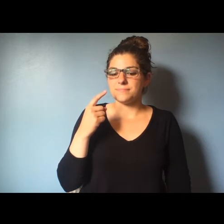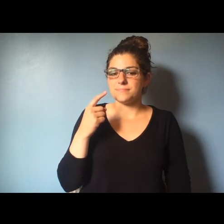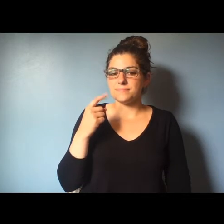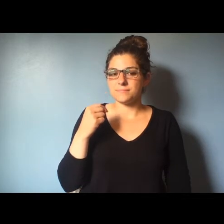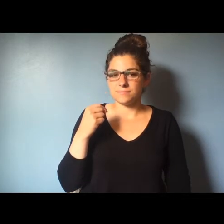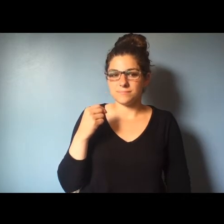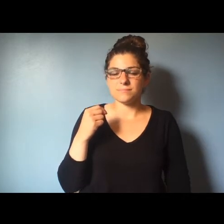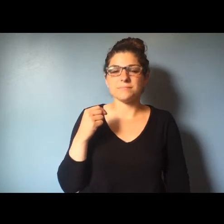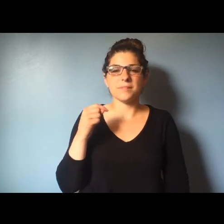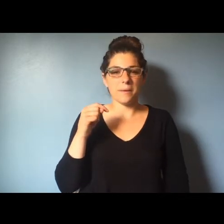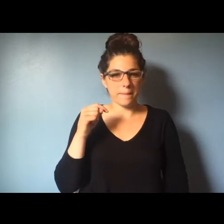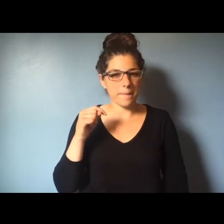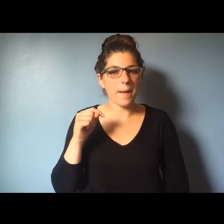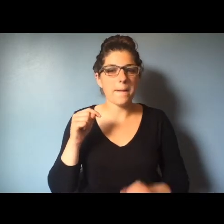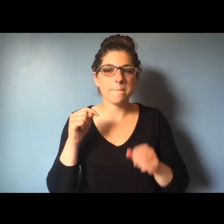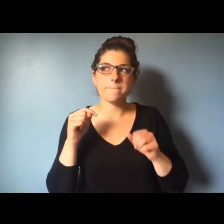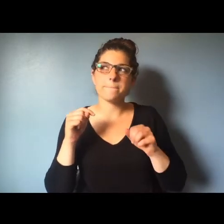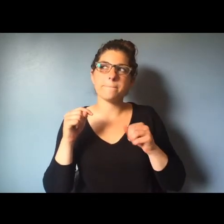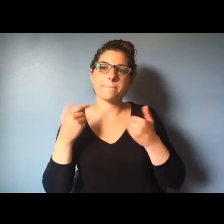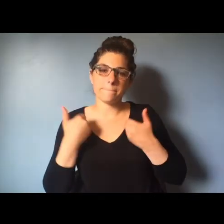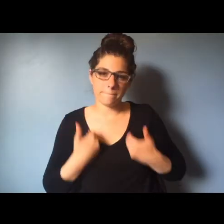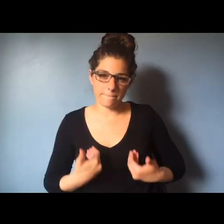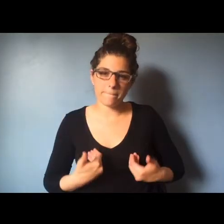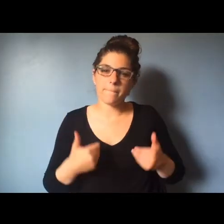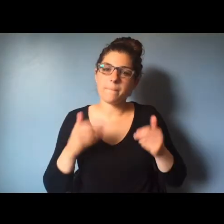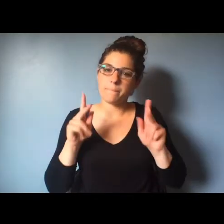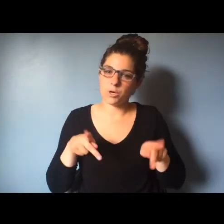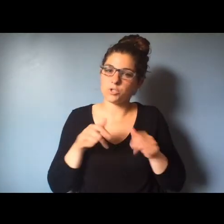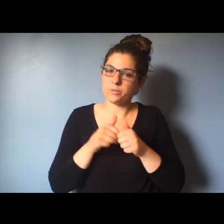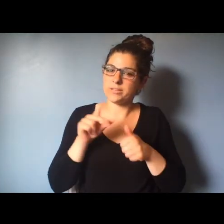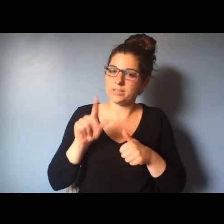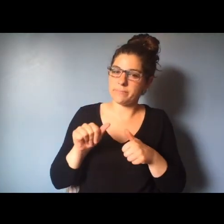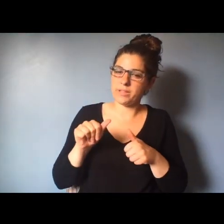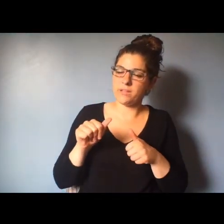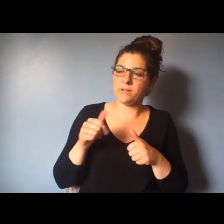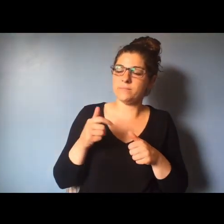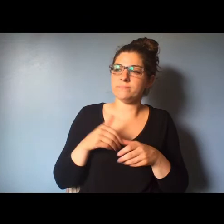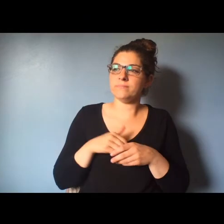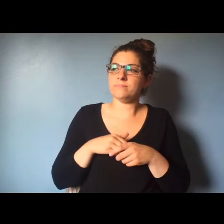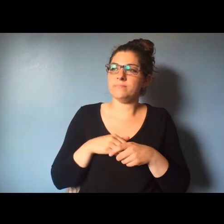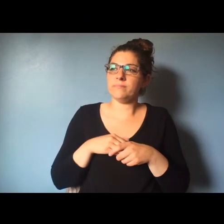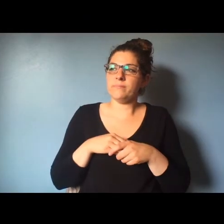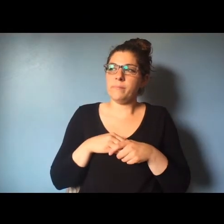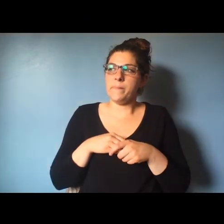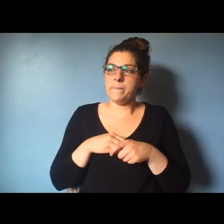being a person with a disability, and you kind of brought it up right there, Steve,